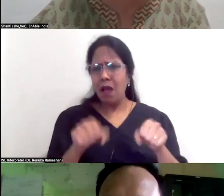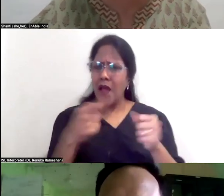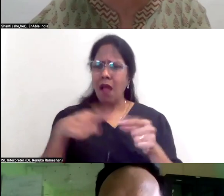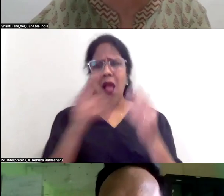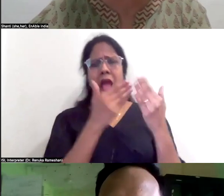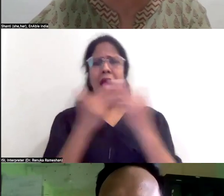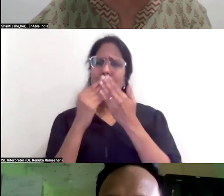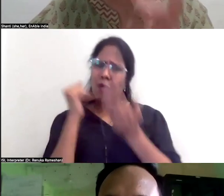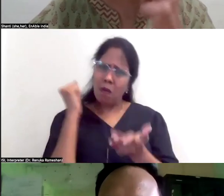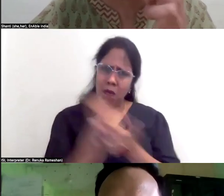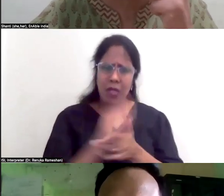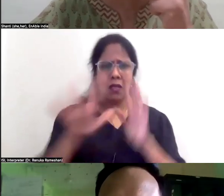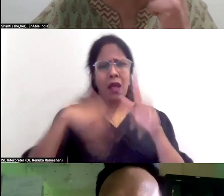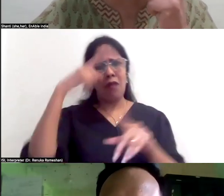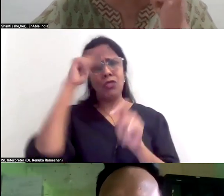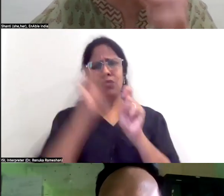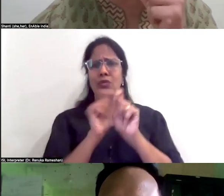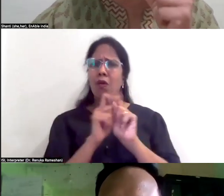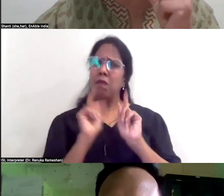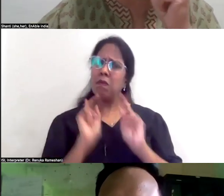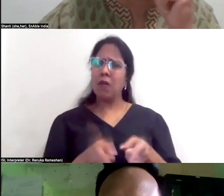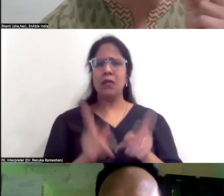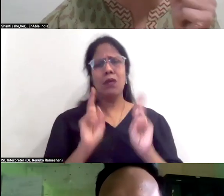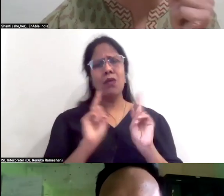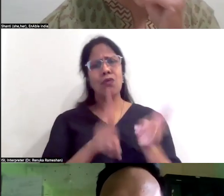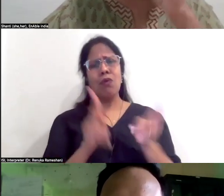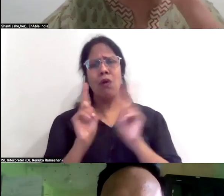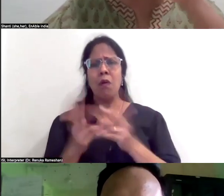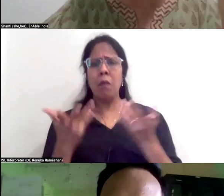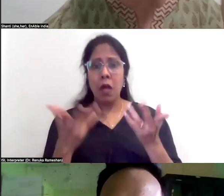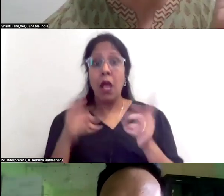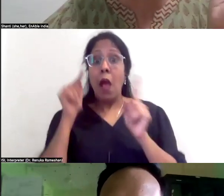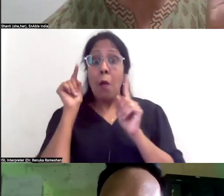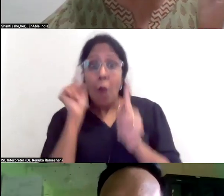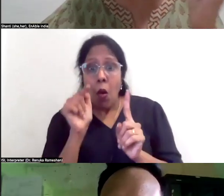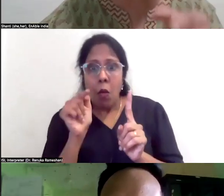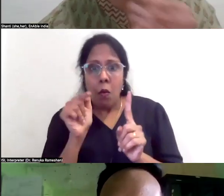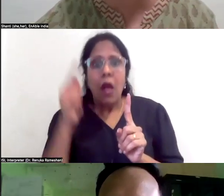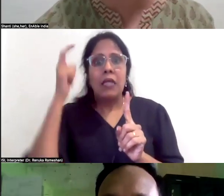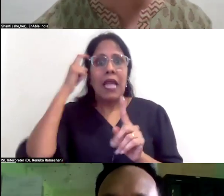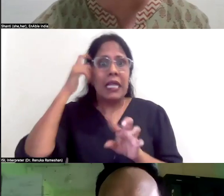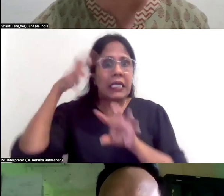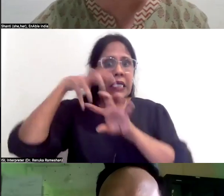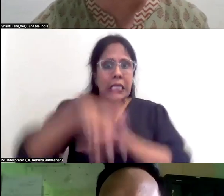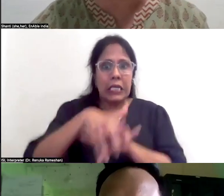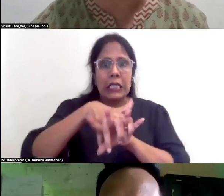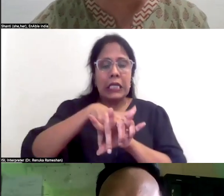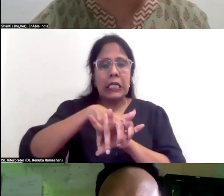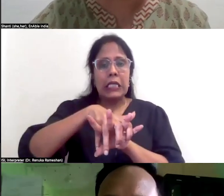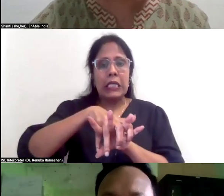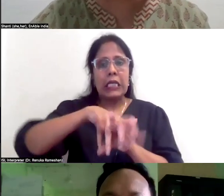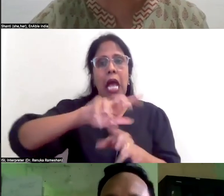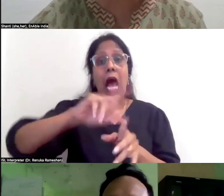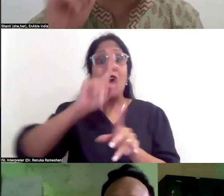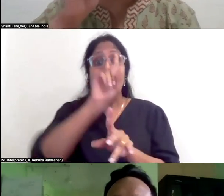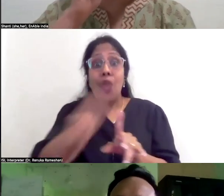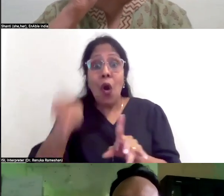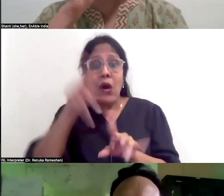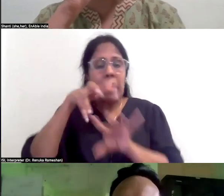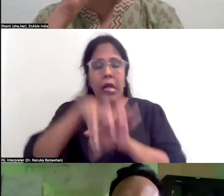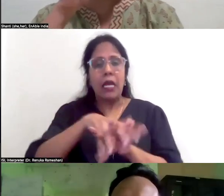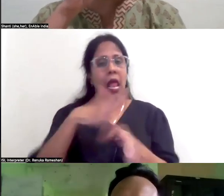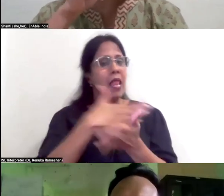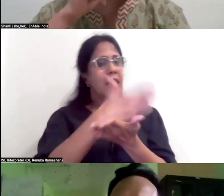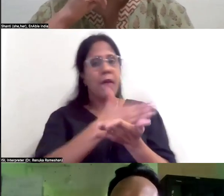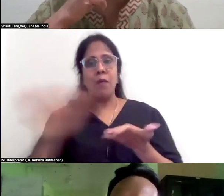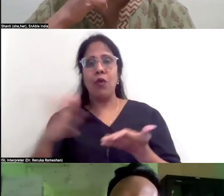course, he has to get employed. That is what removed that wrong mental model and brought the right mental model. And